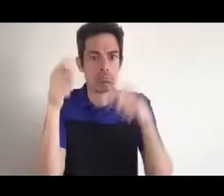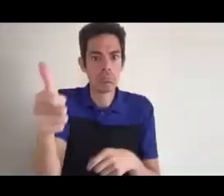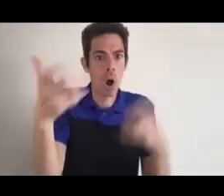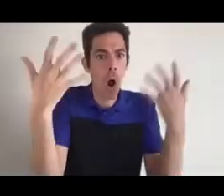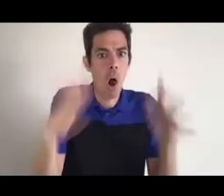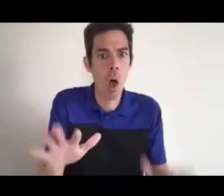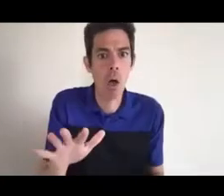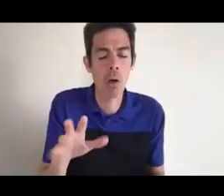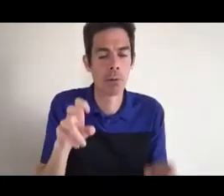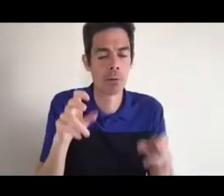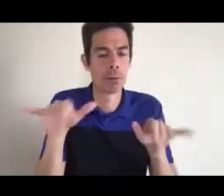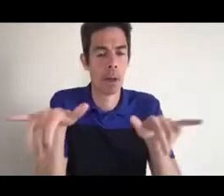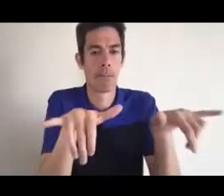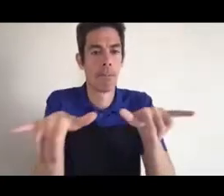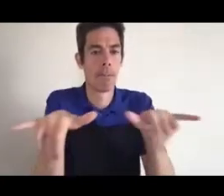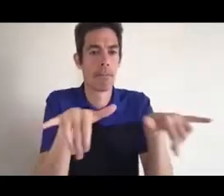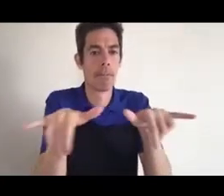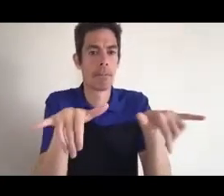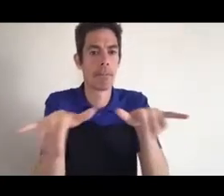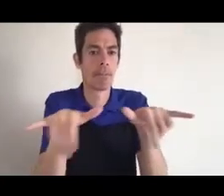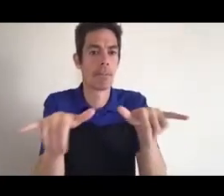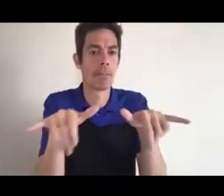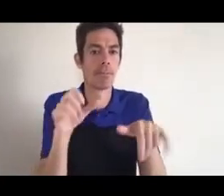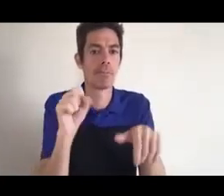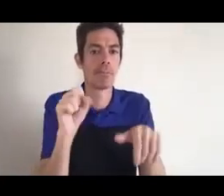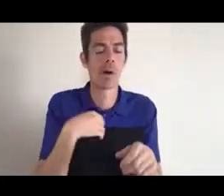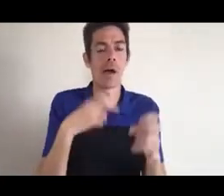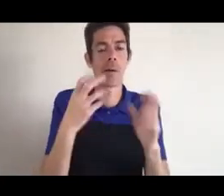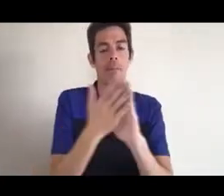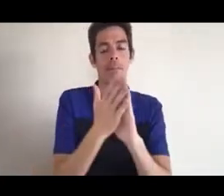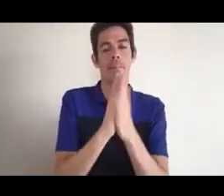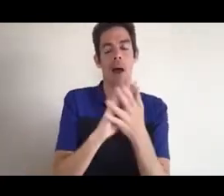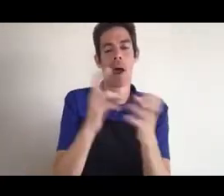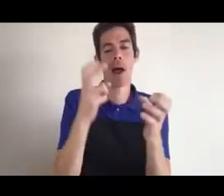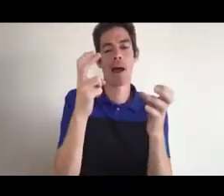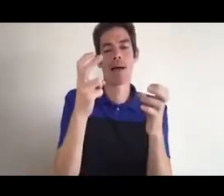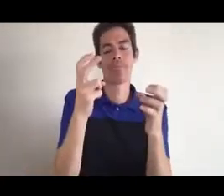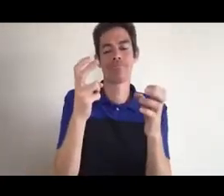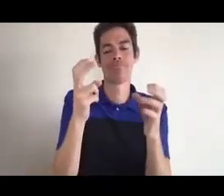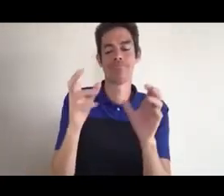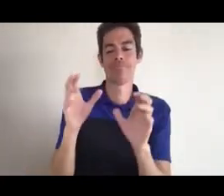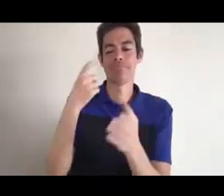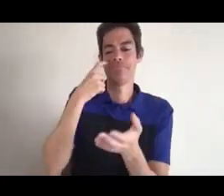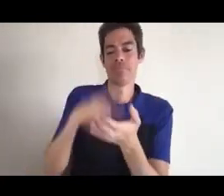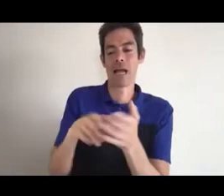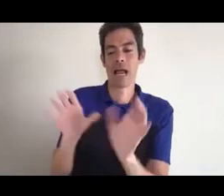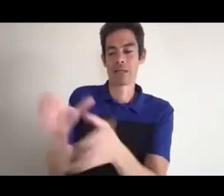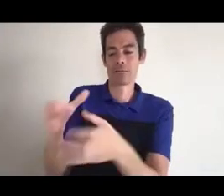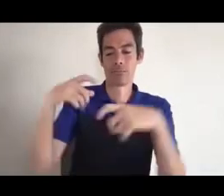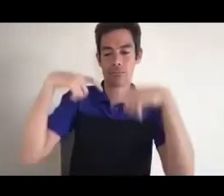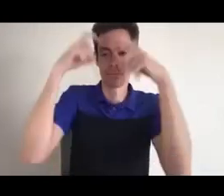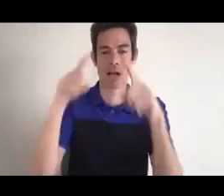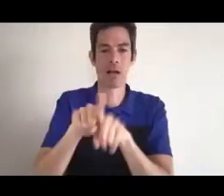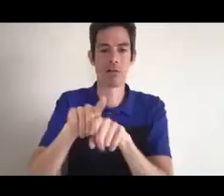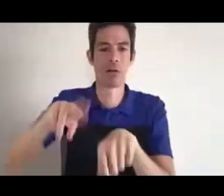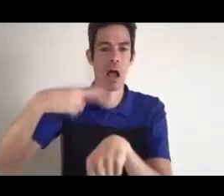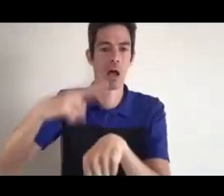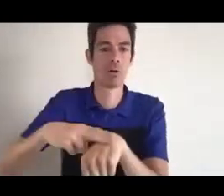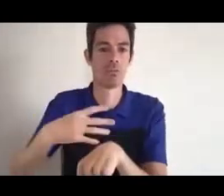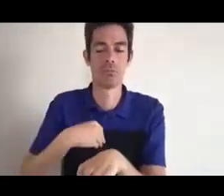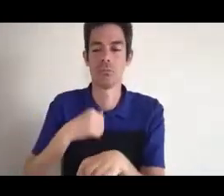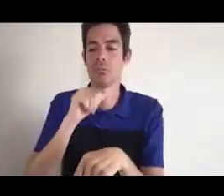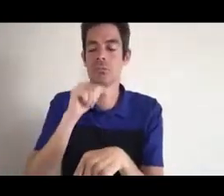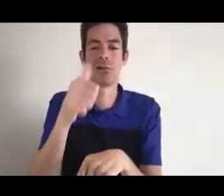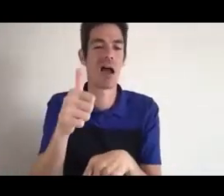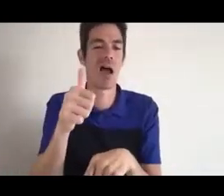already ingrained in them. They're using facial expressions. So it's the same as how we use in ASL. So I'm